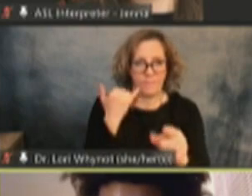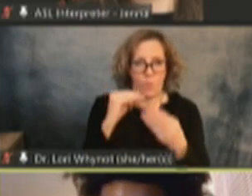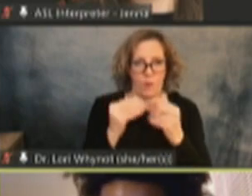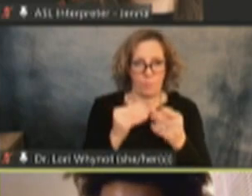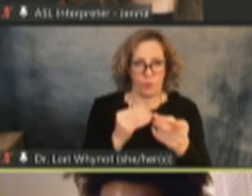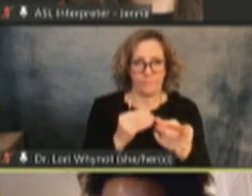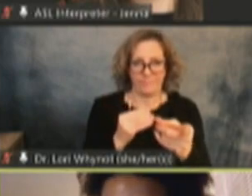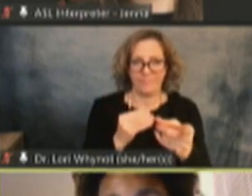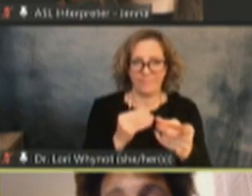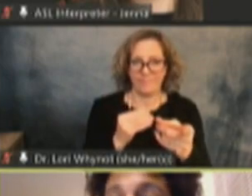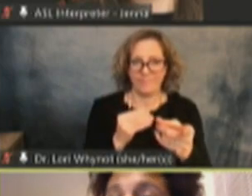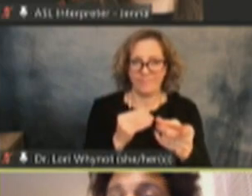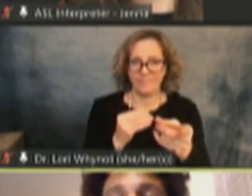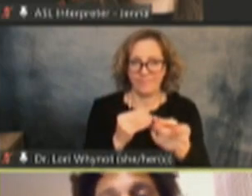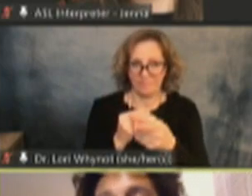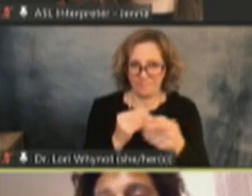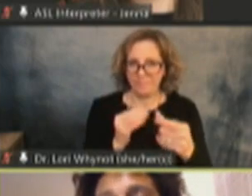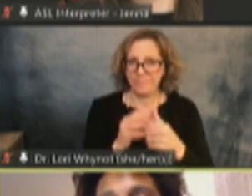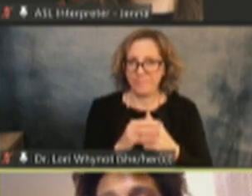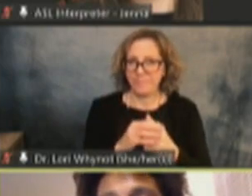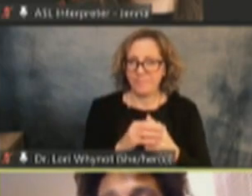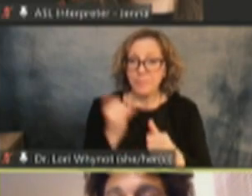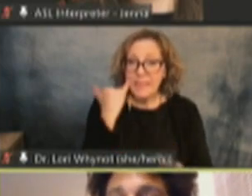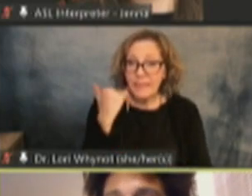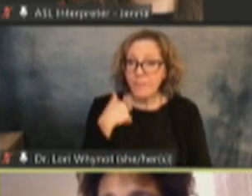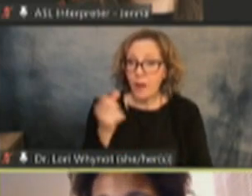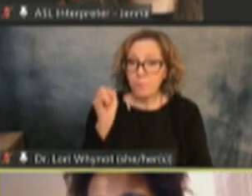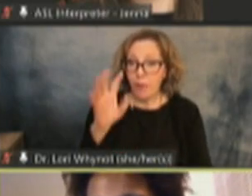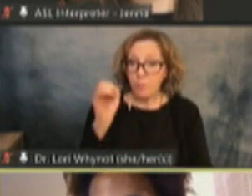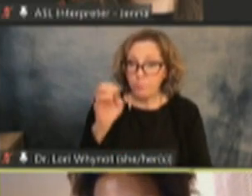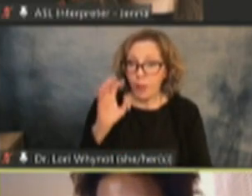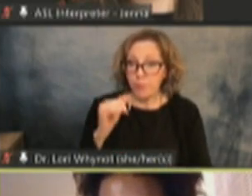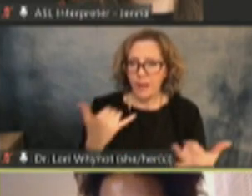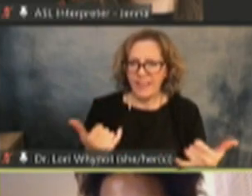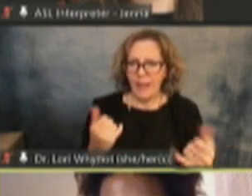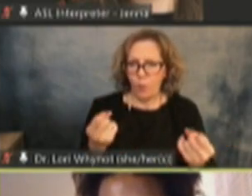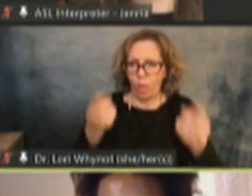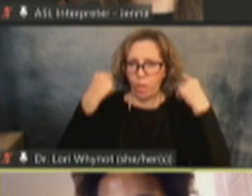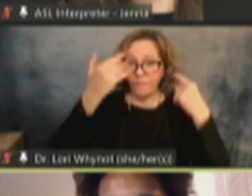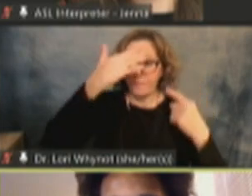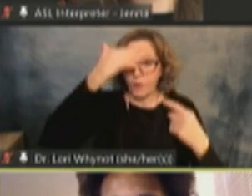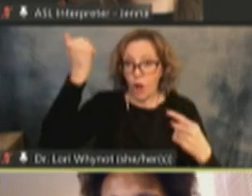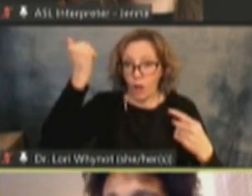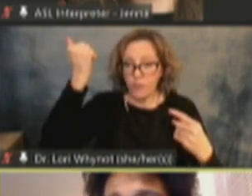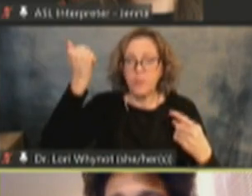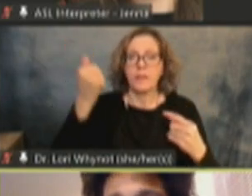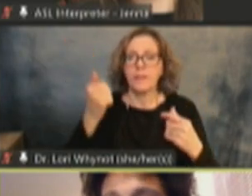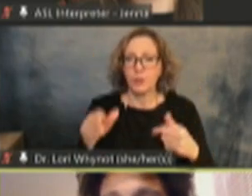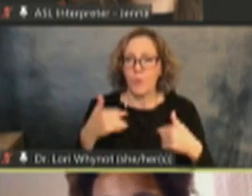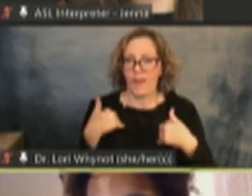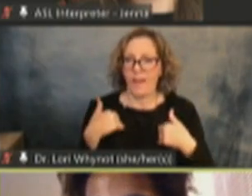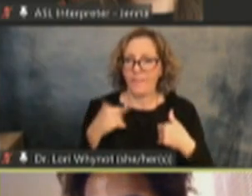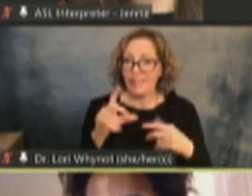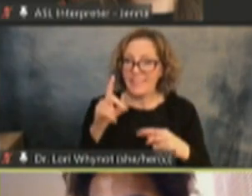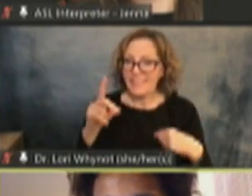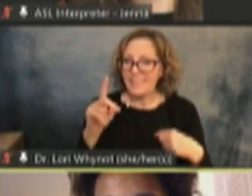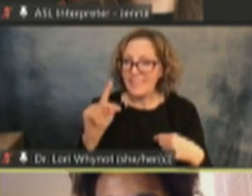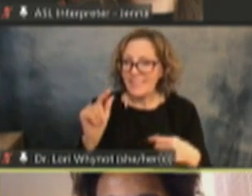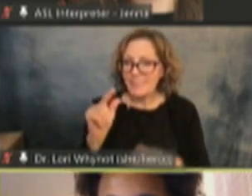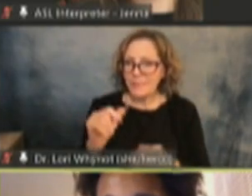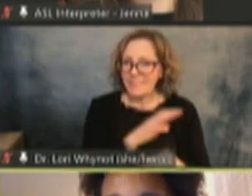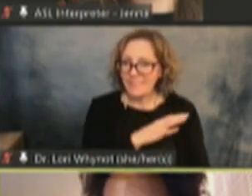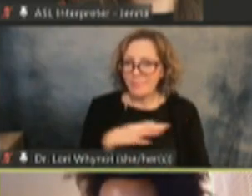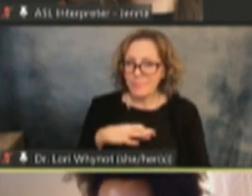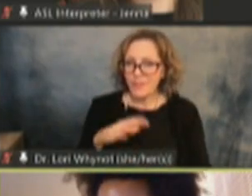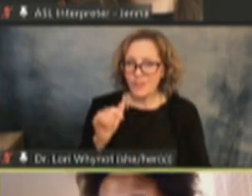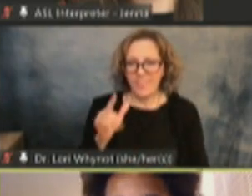617-635-2980. And if you've forgotten everything that I've told you today, at least you're connected to the Disabilities Commission, and they're wonderful partners of ours,